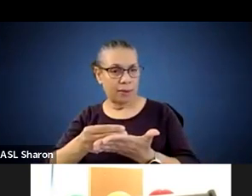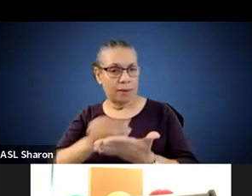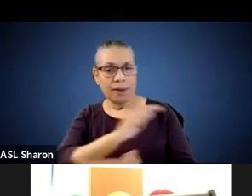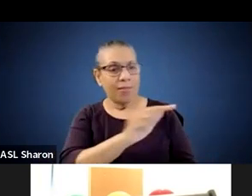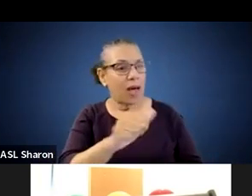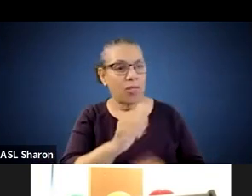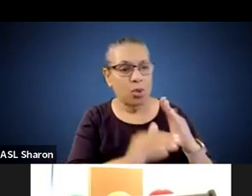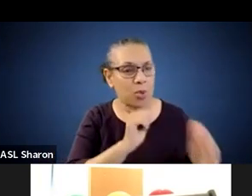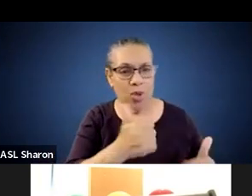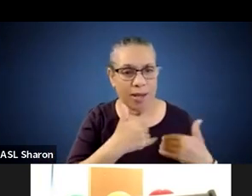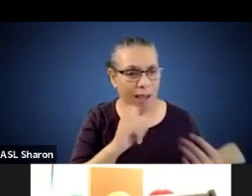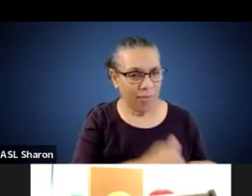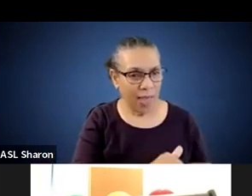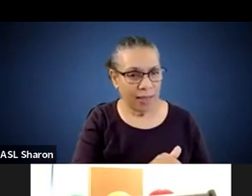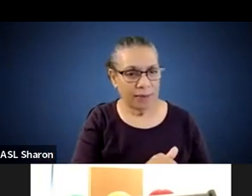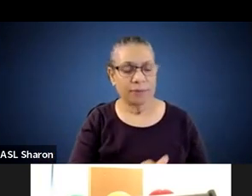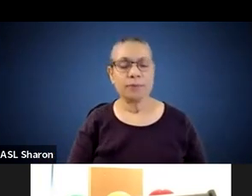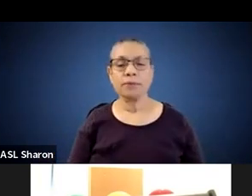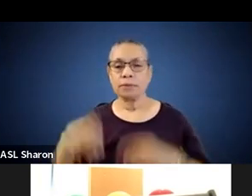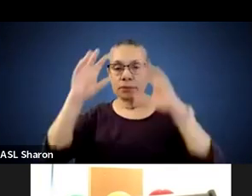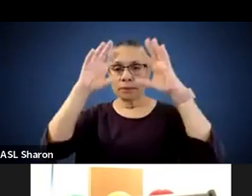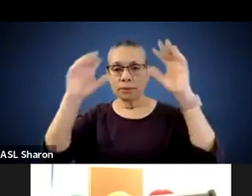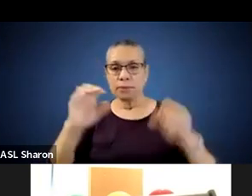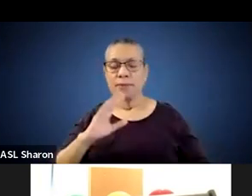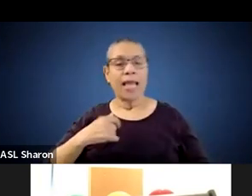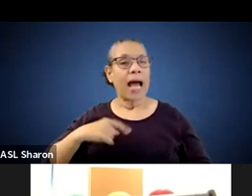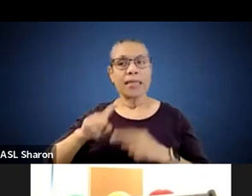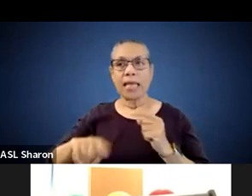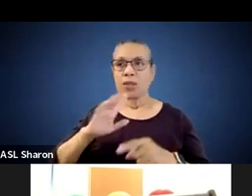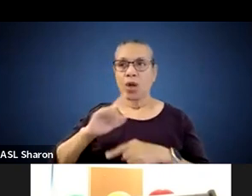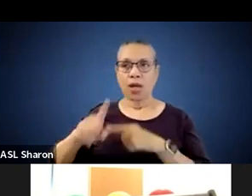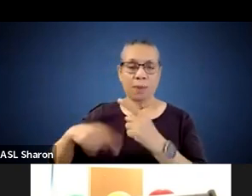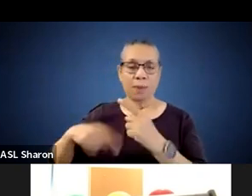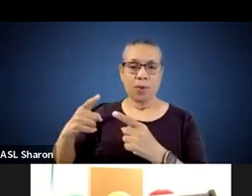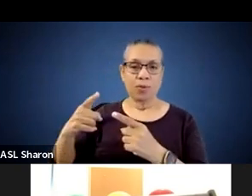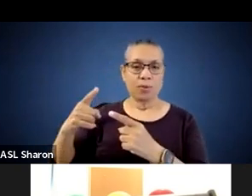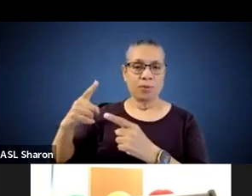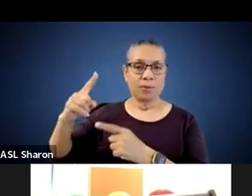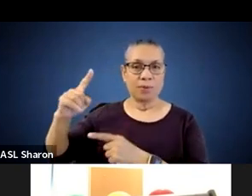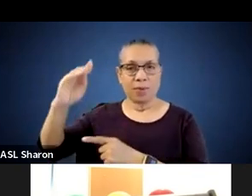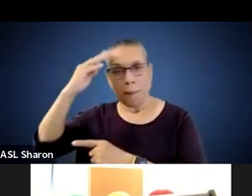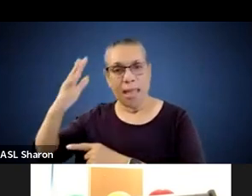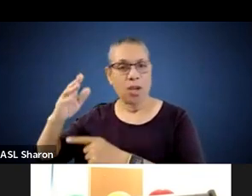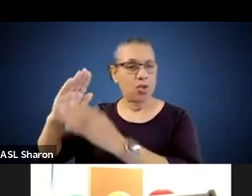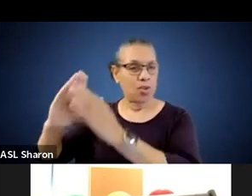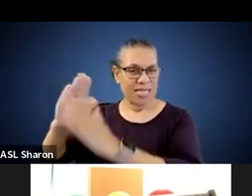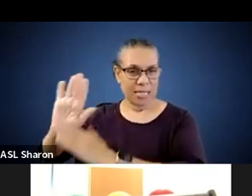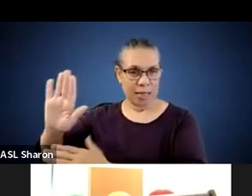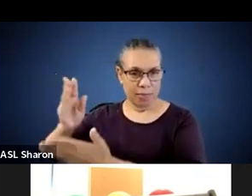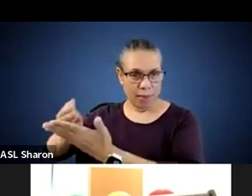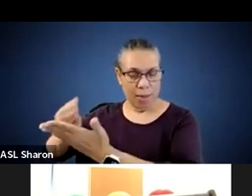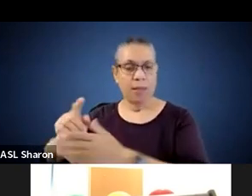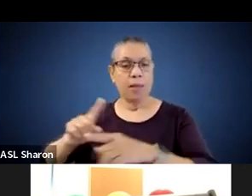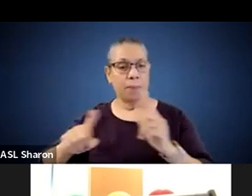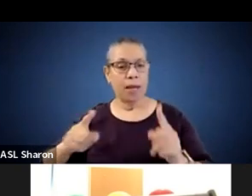sure so I I can't obviously speak on behalf of the the city side with the capital um in the green New Deal funding but what I can say is that